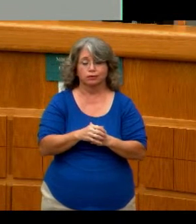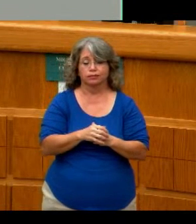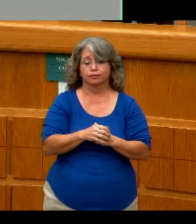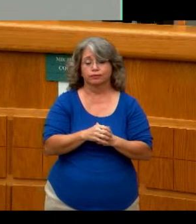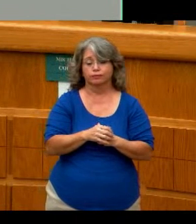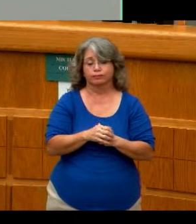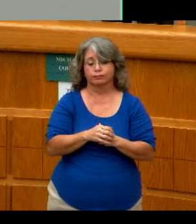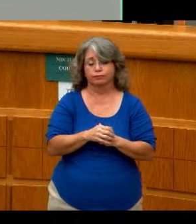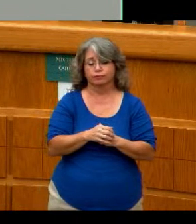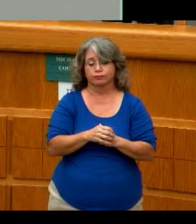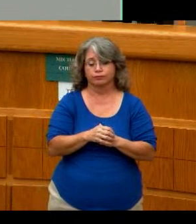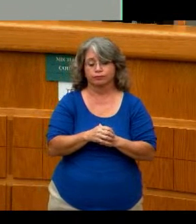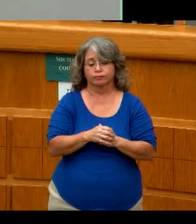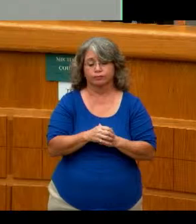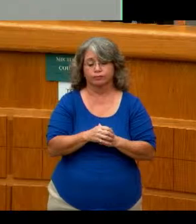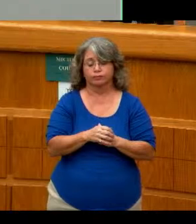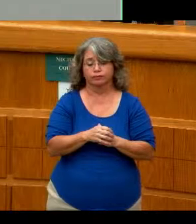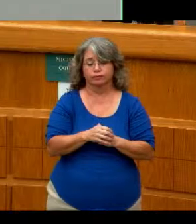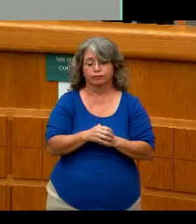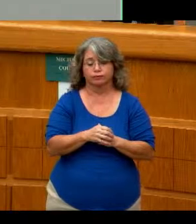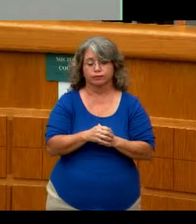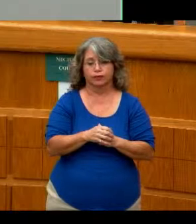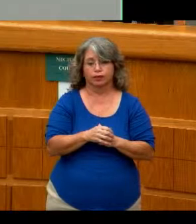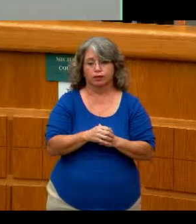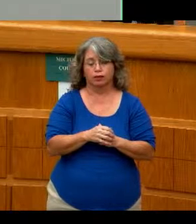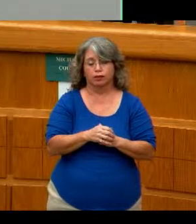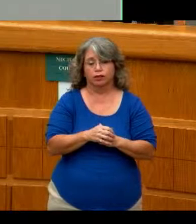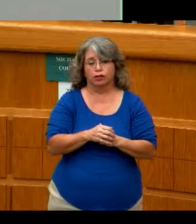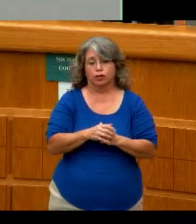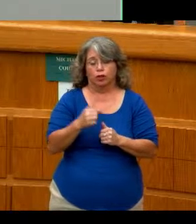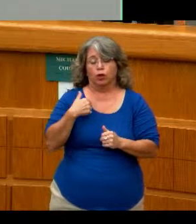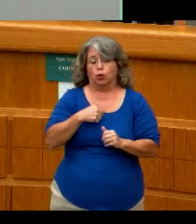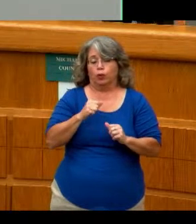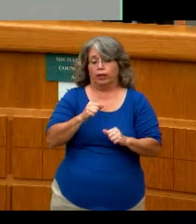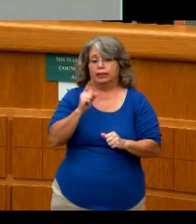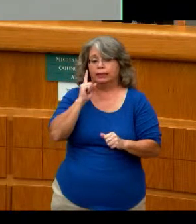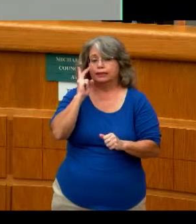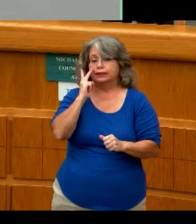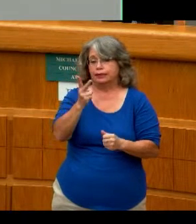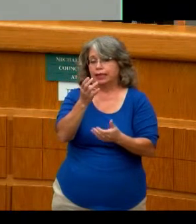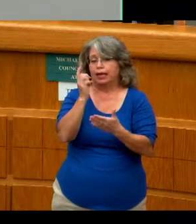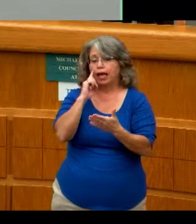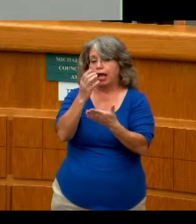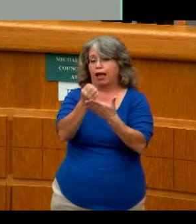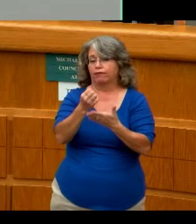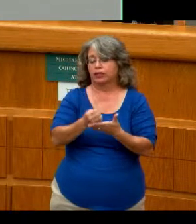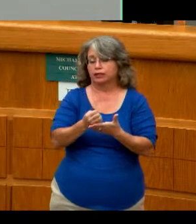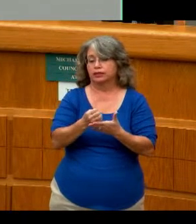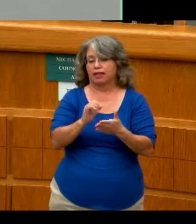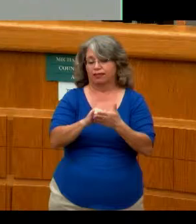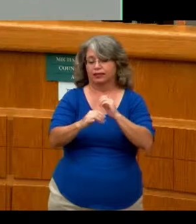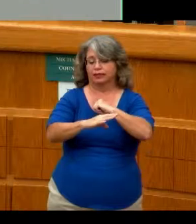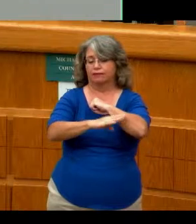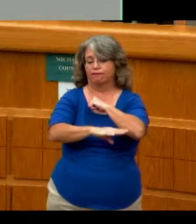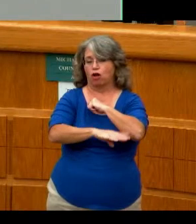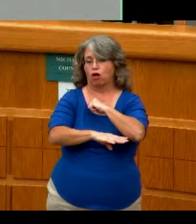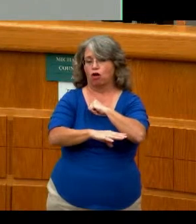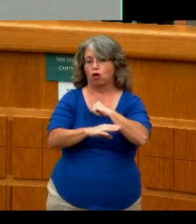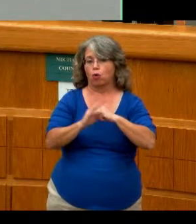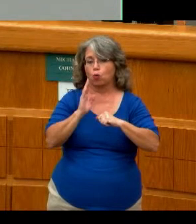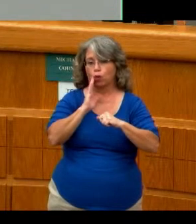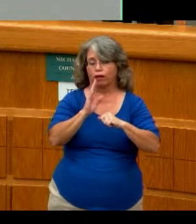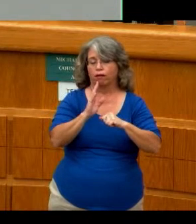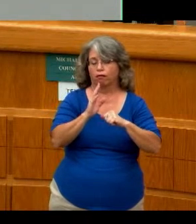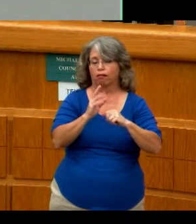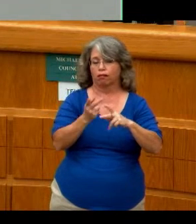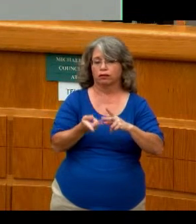of care. So that's something that we're trying to avoid here. And you don't have to look very far to see evidence of a fall